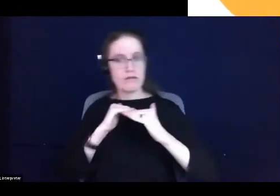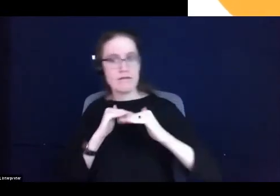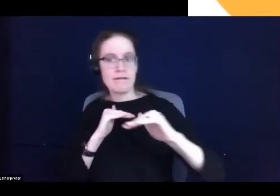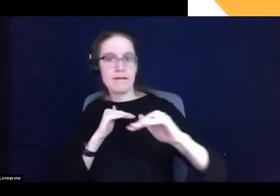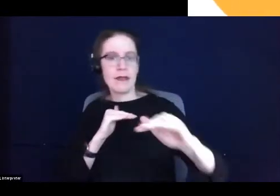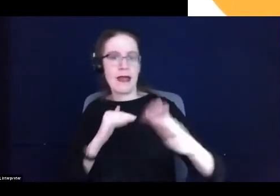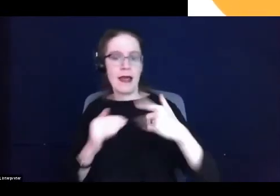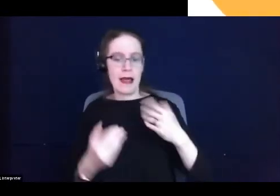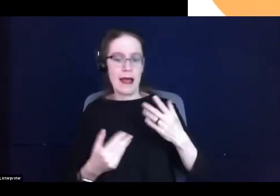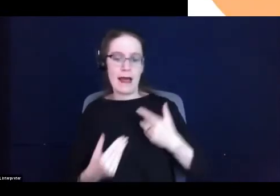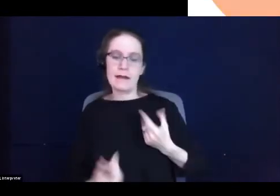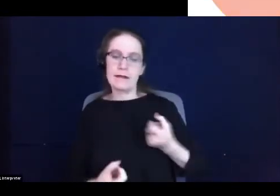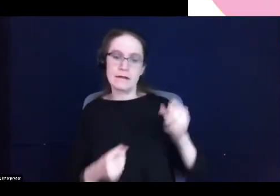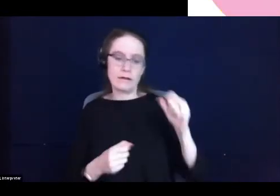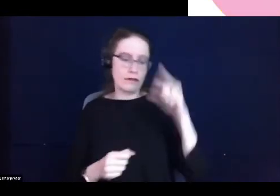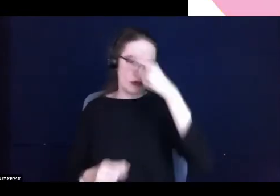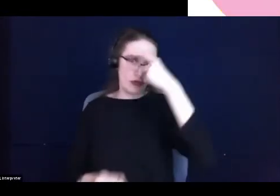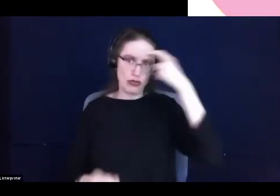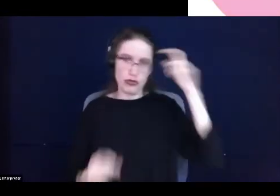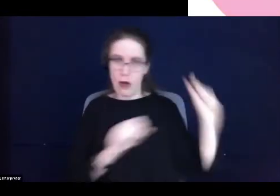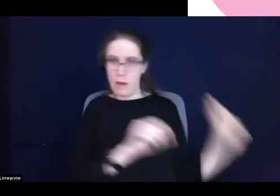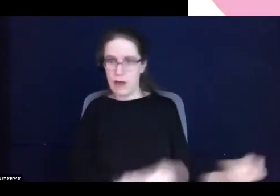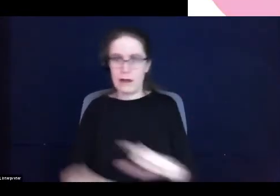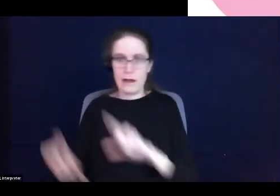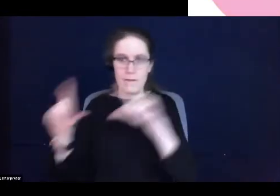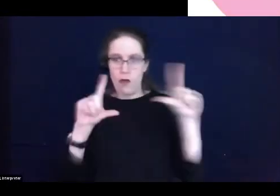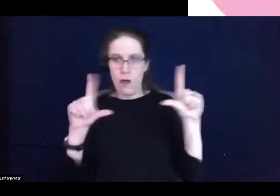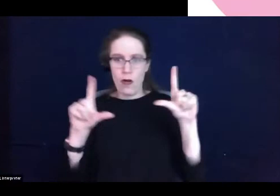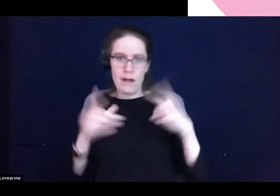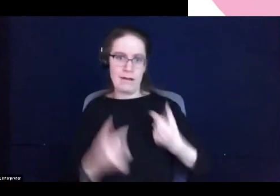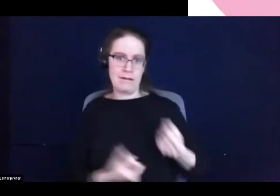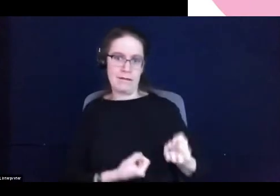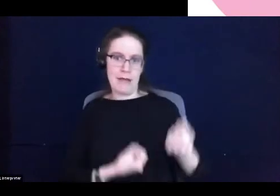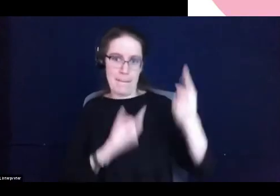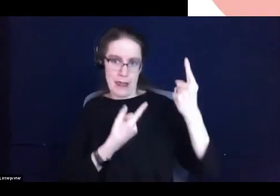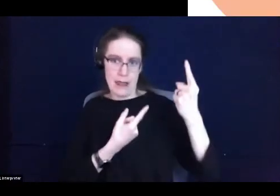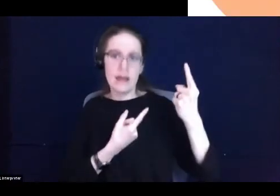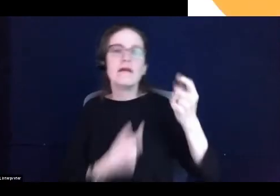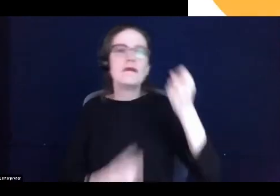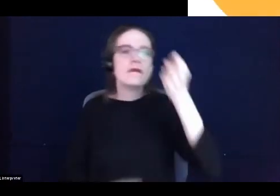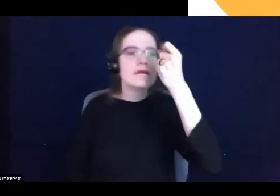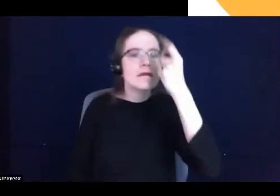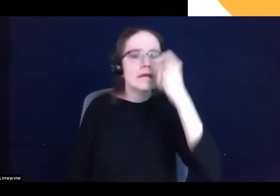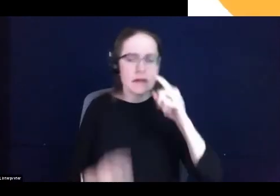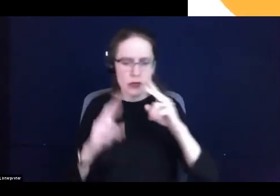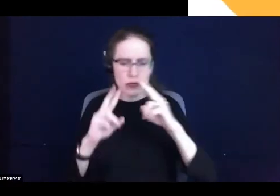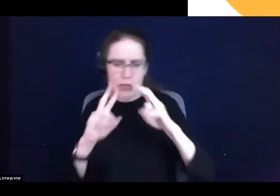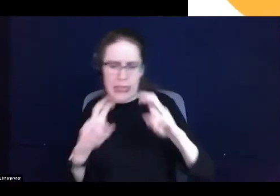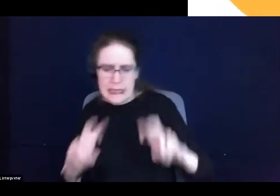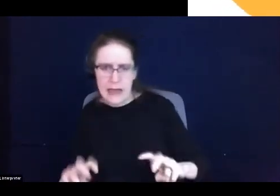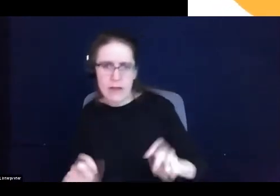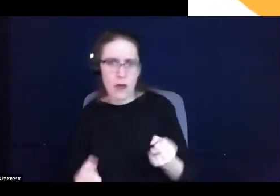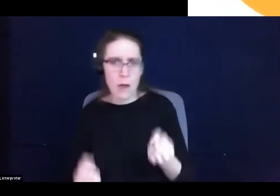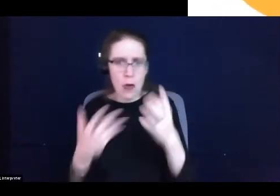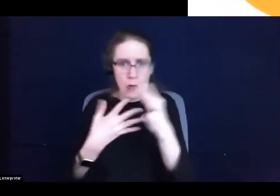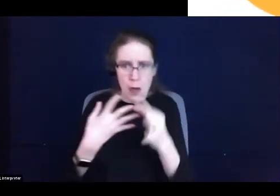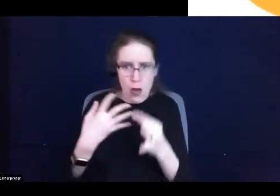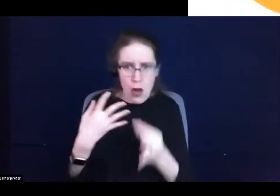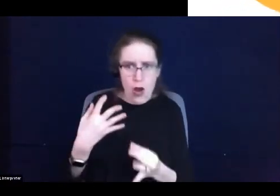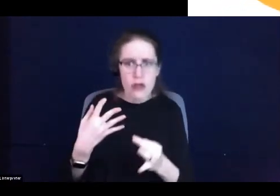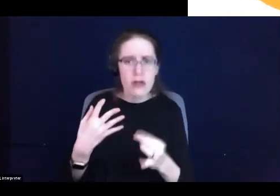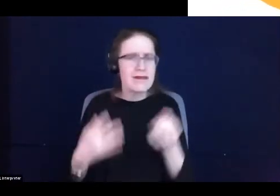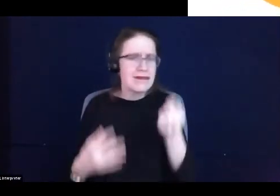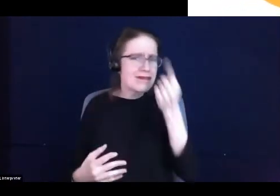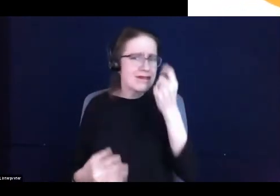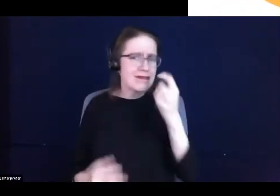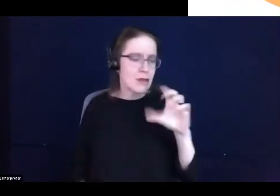trauma-informed. We also need to be able to assess for multiple options. And this really is just building on those crisis